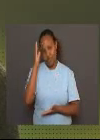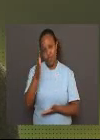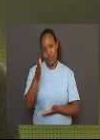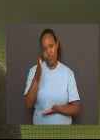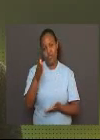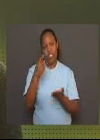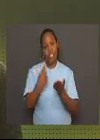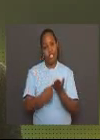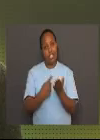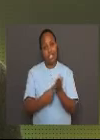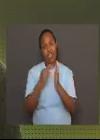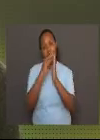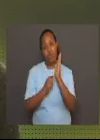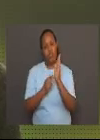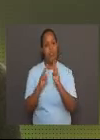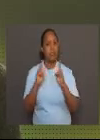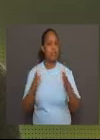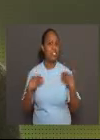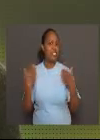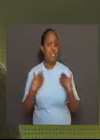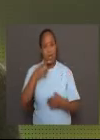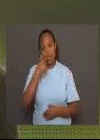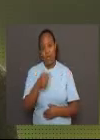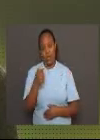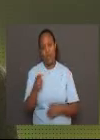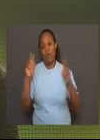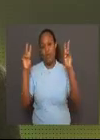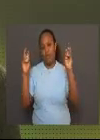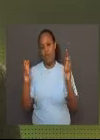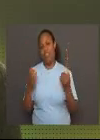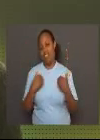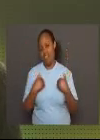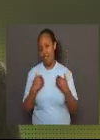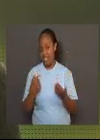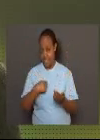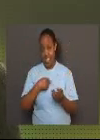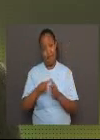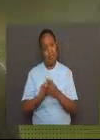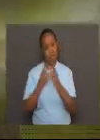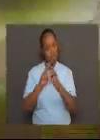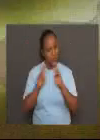cover some very interesting topics, and I am eager to begin.